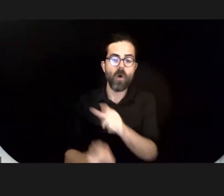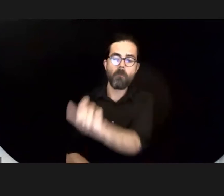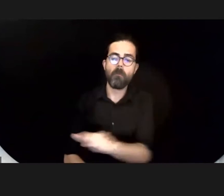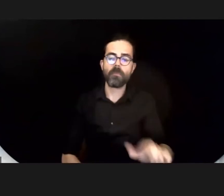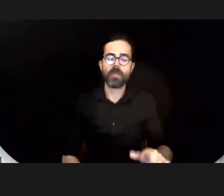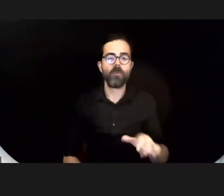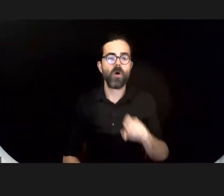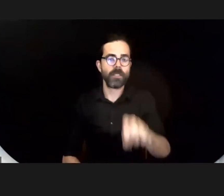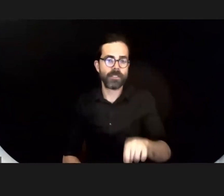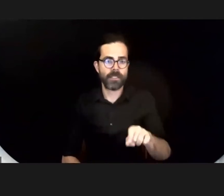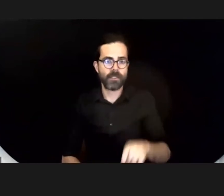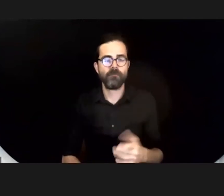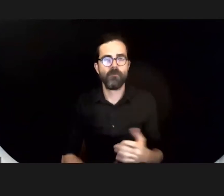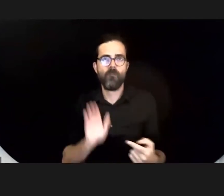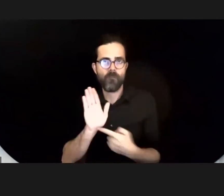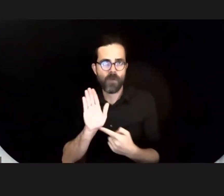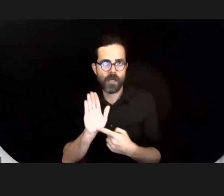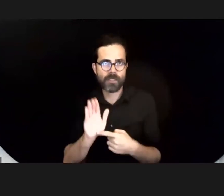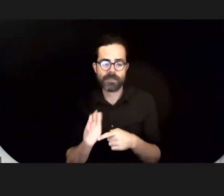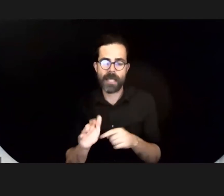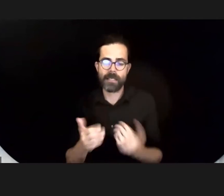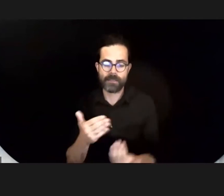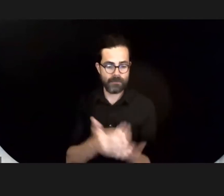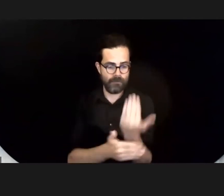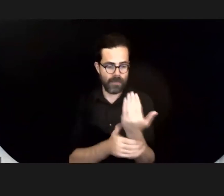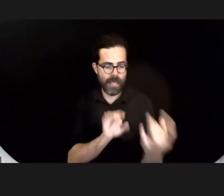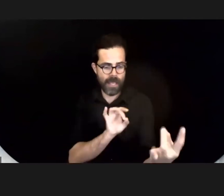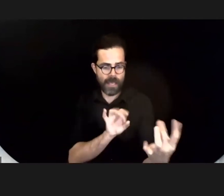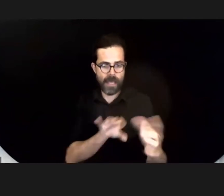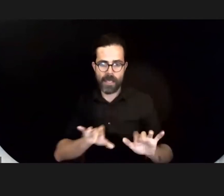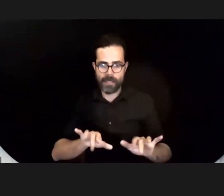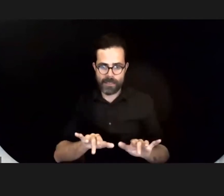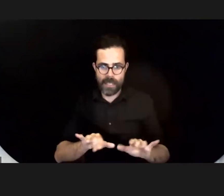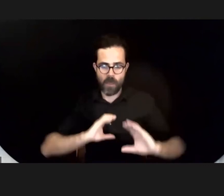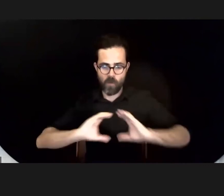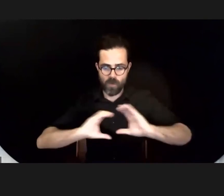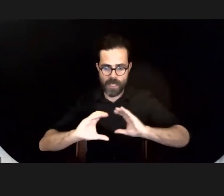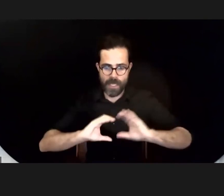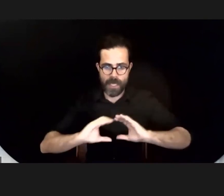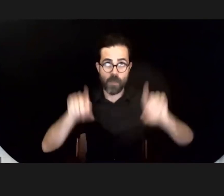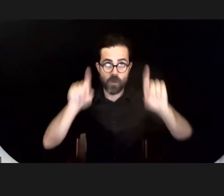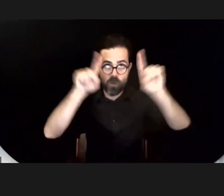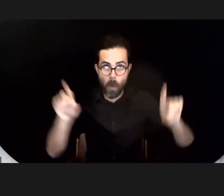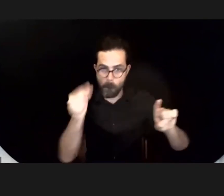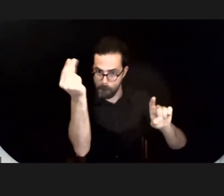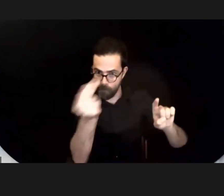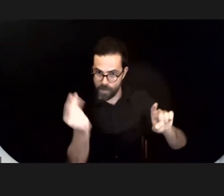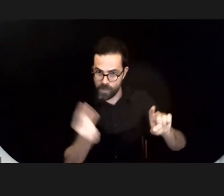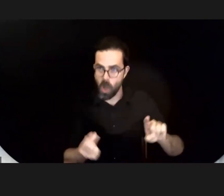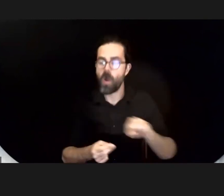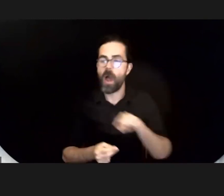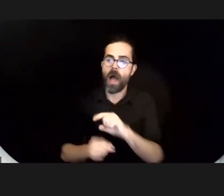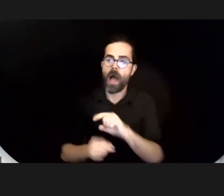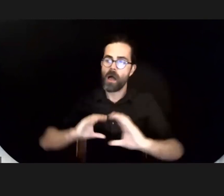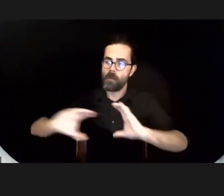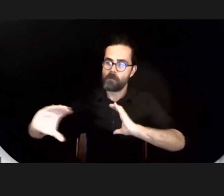chat communication, pictograms, peripherals for people with physical disabilities, compatibility